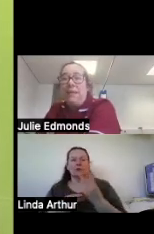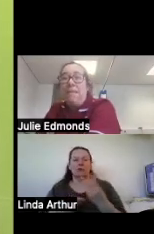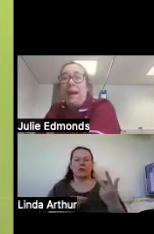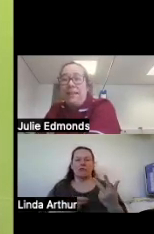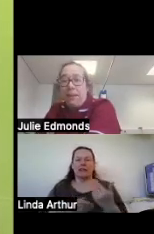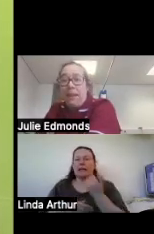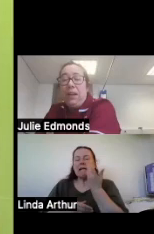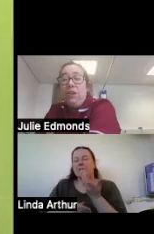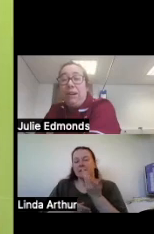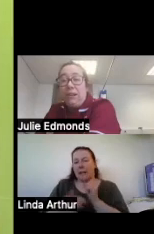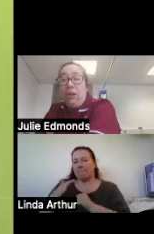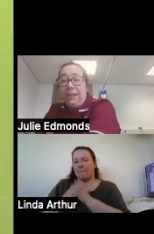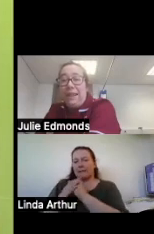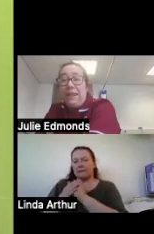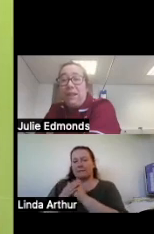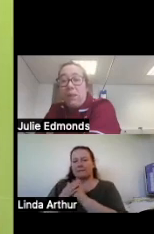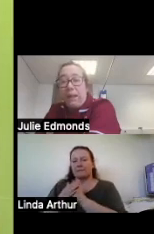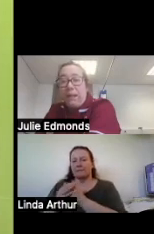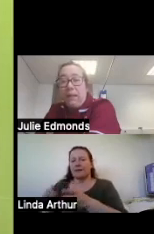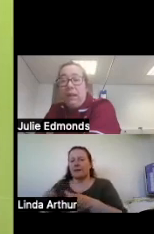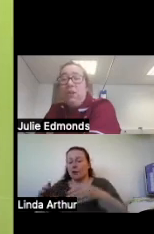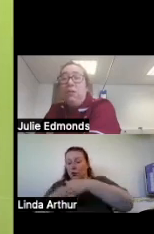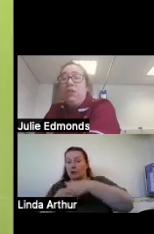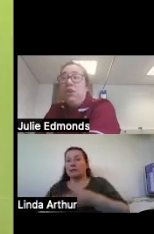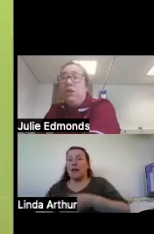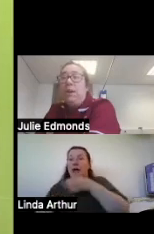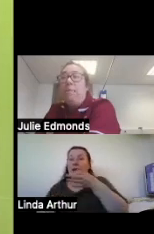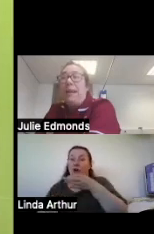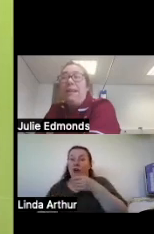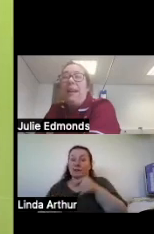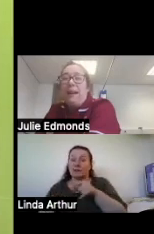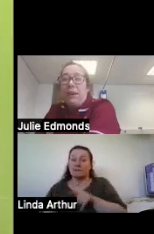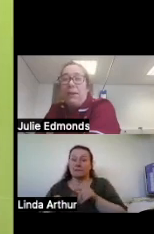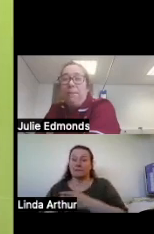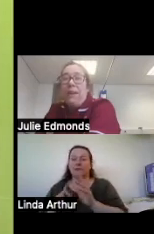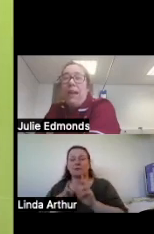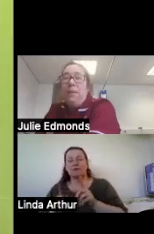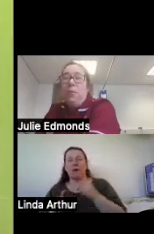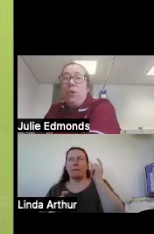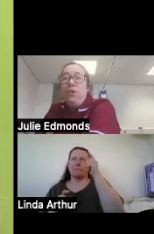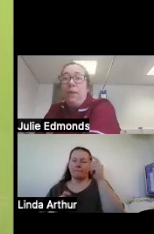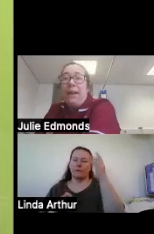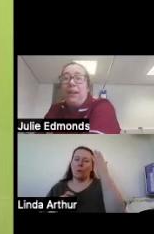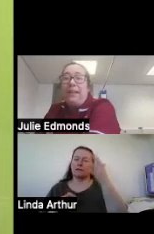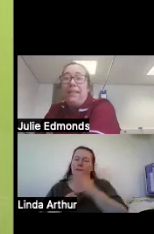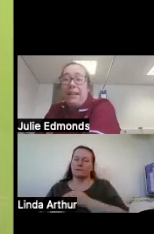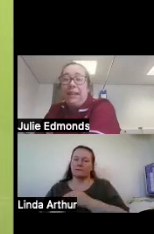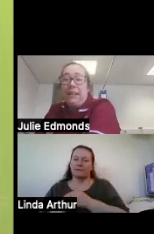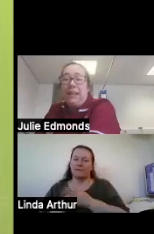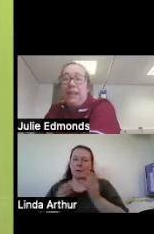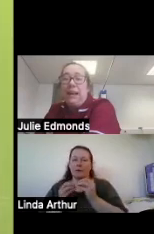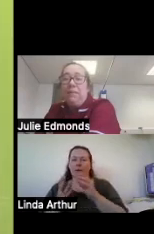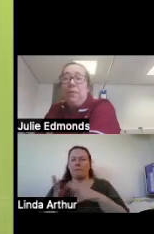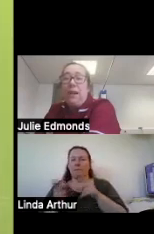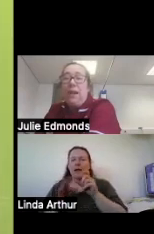day maximum. Your alcohol is in that as well. So it's just about being clever. Once your bladder gets